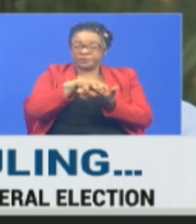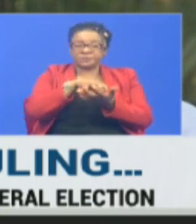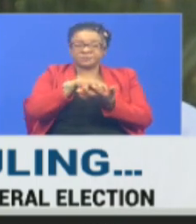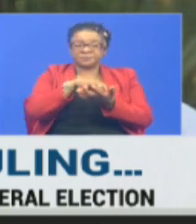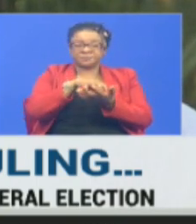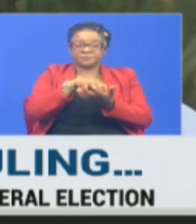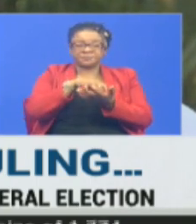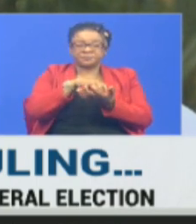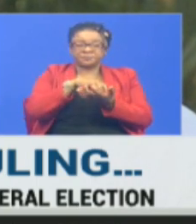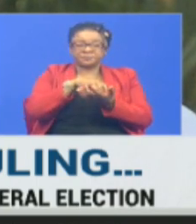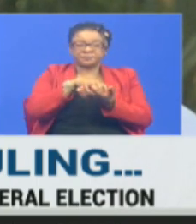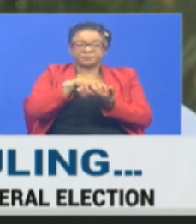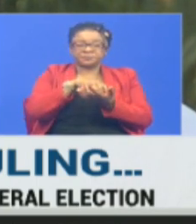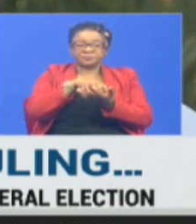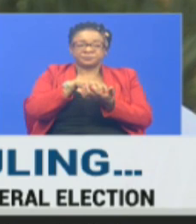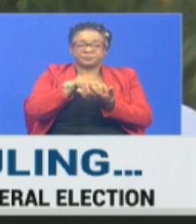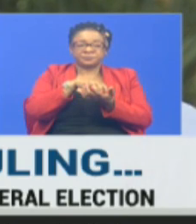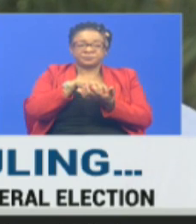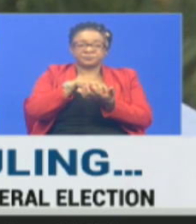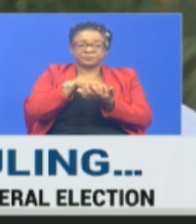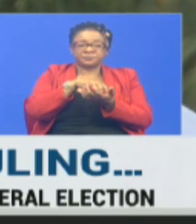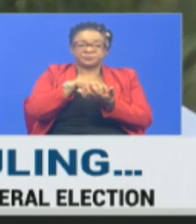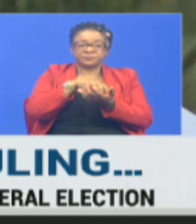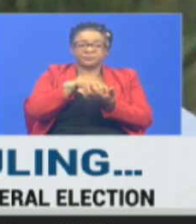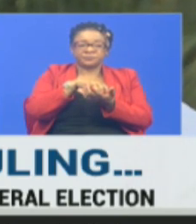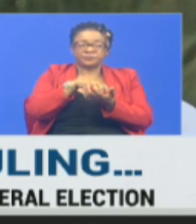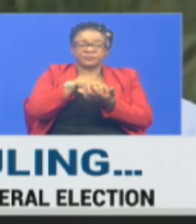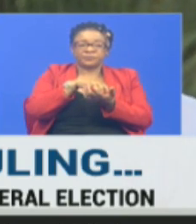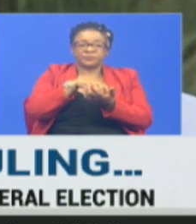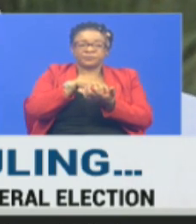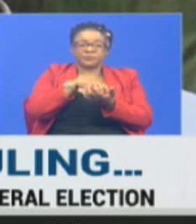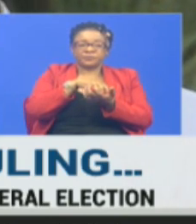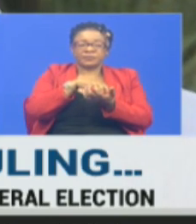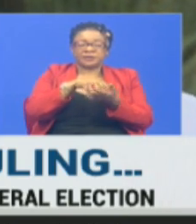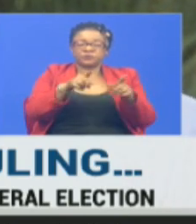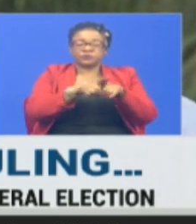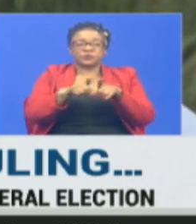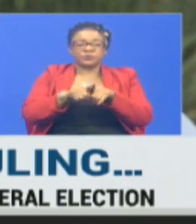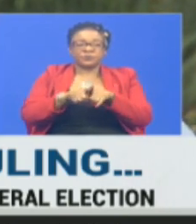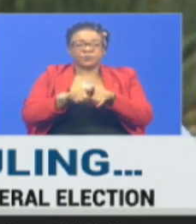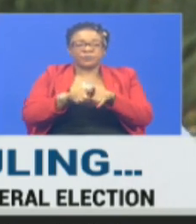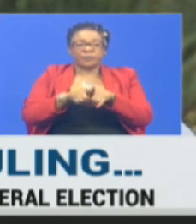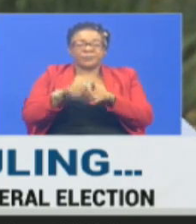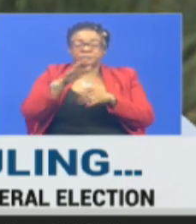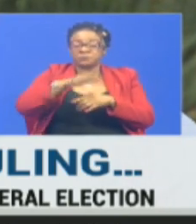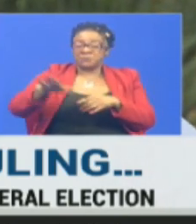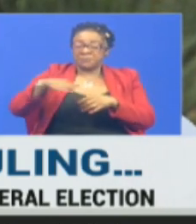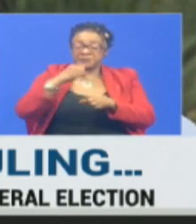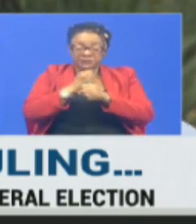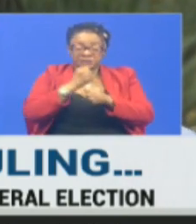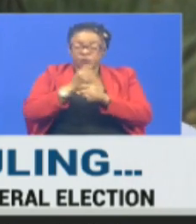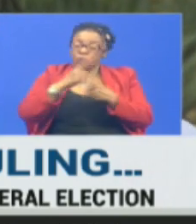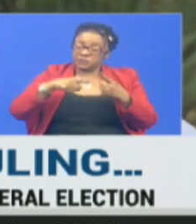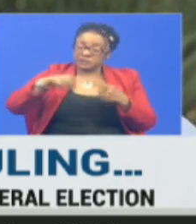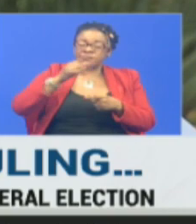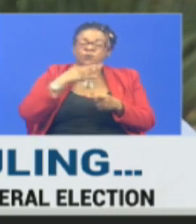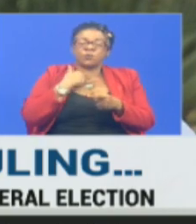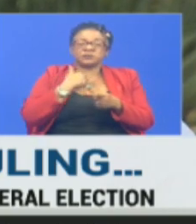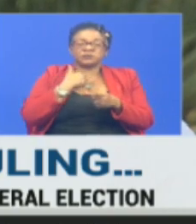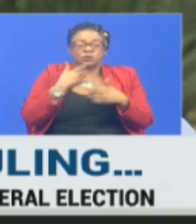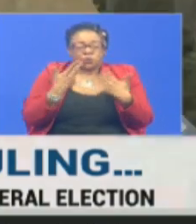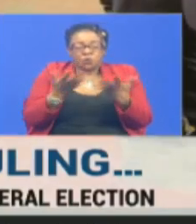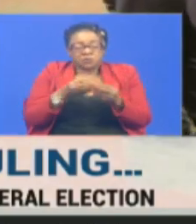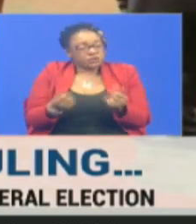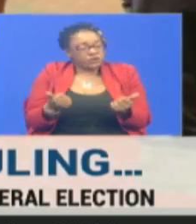of this, you know, it's a carrot and stick situation, that Parliament does what it wants or he dissolves